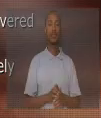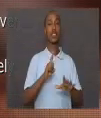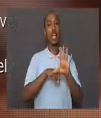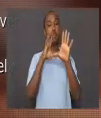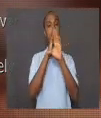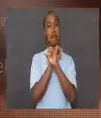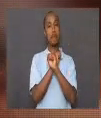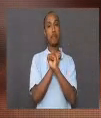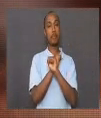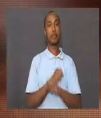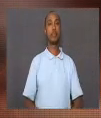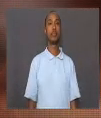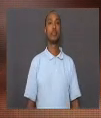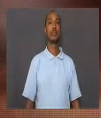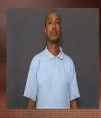Time's up.